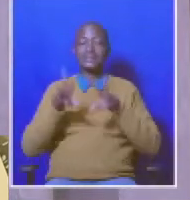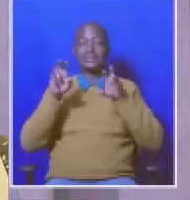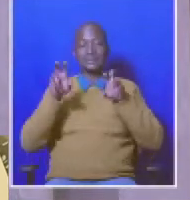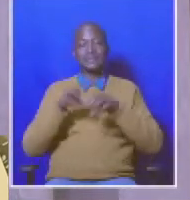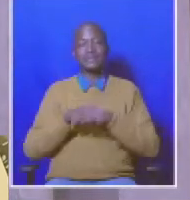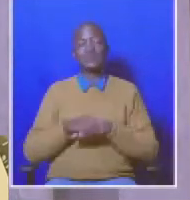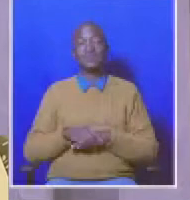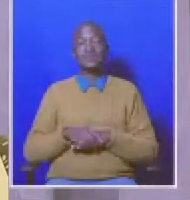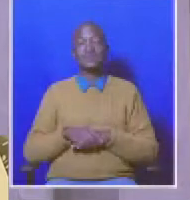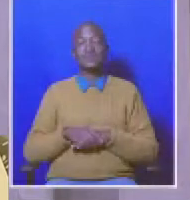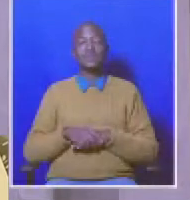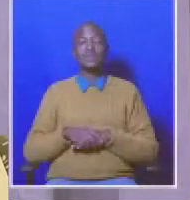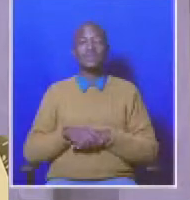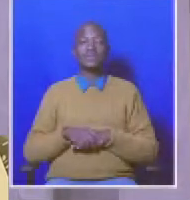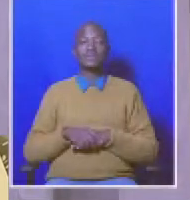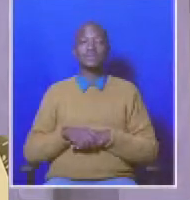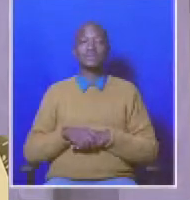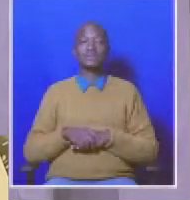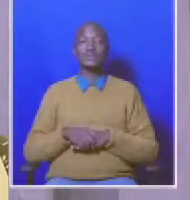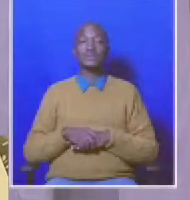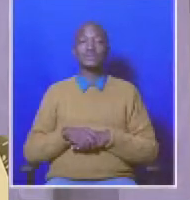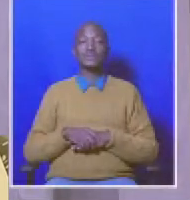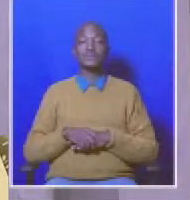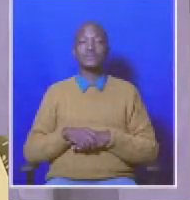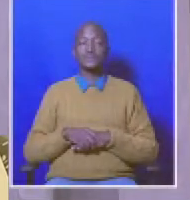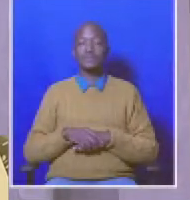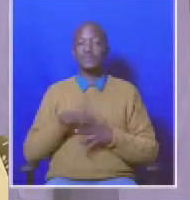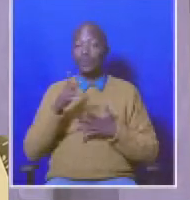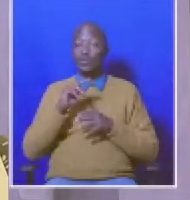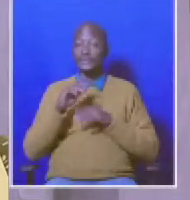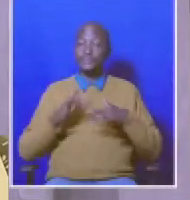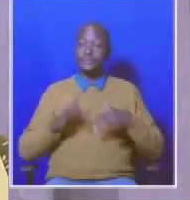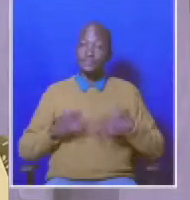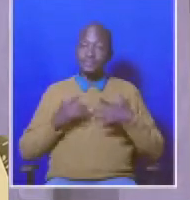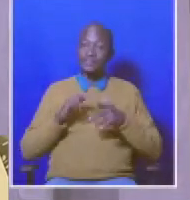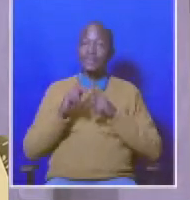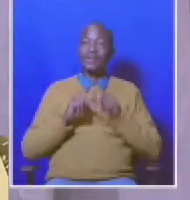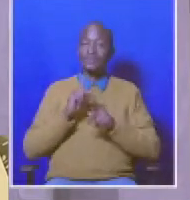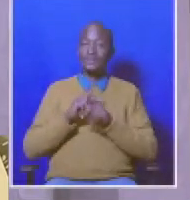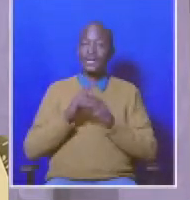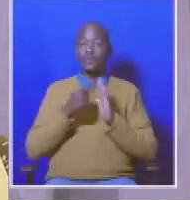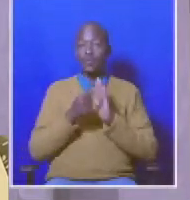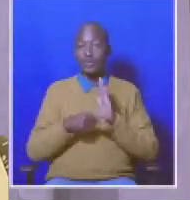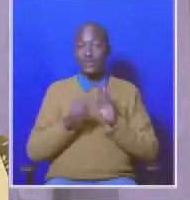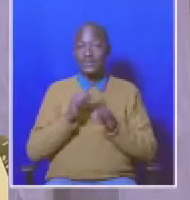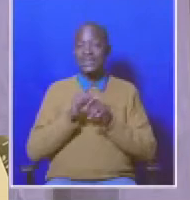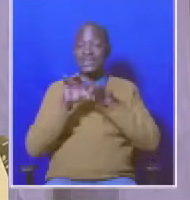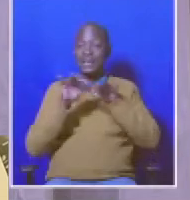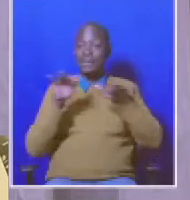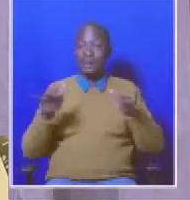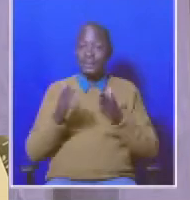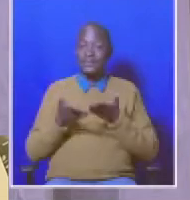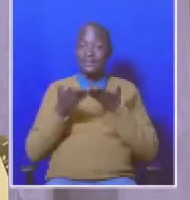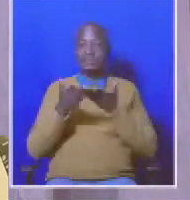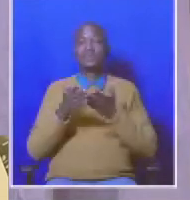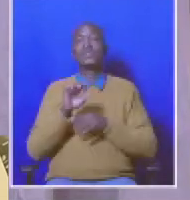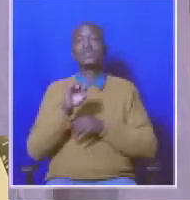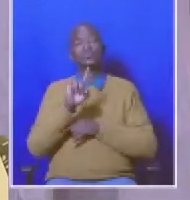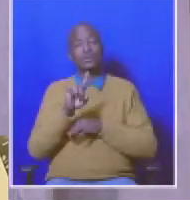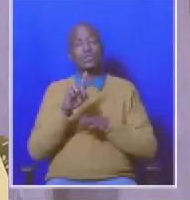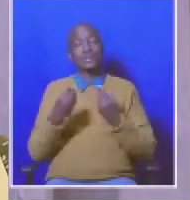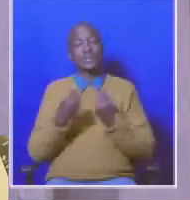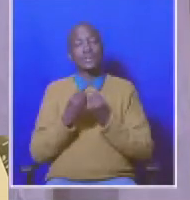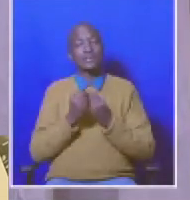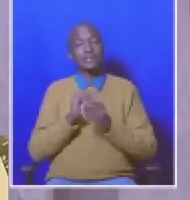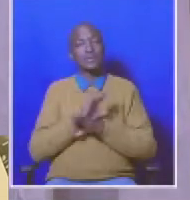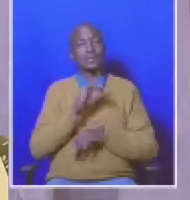lifestyle, or what they call the lifestyle audits in the public service, is now one of the things that is being